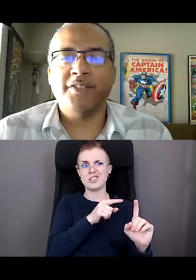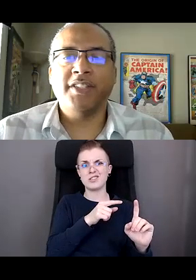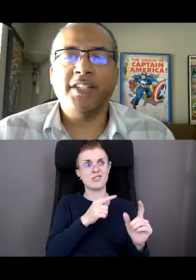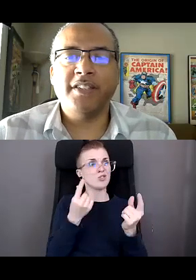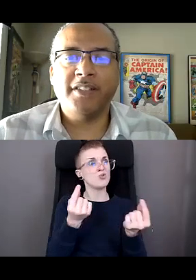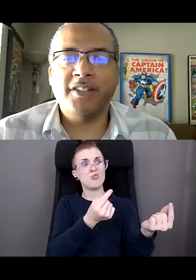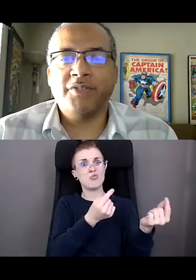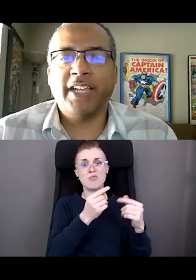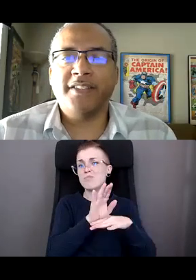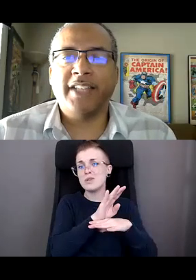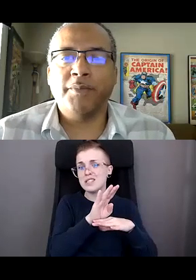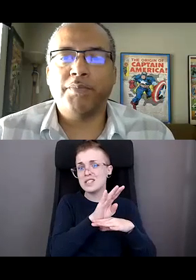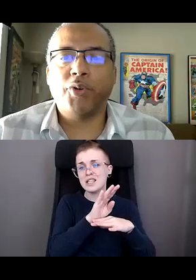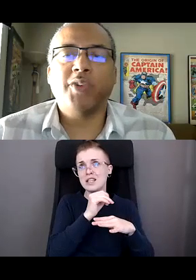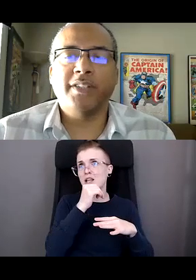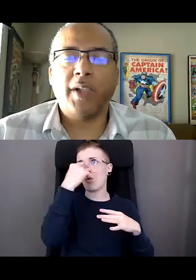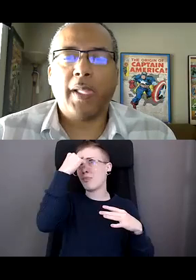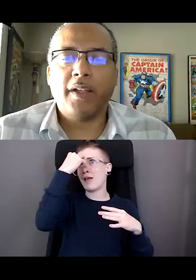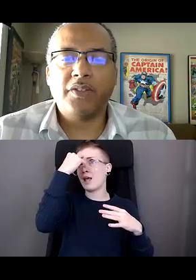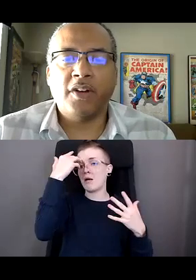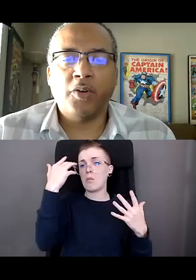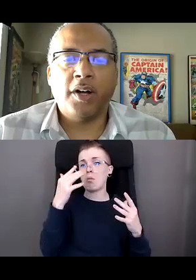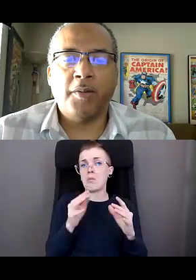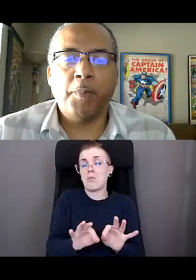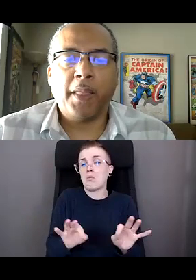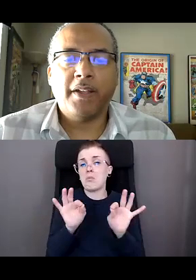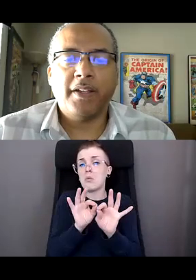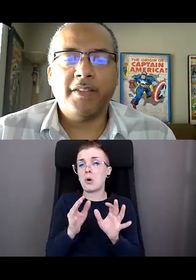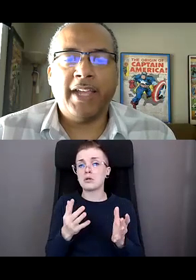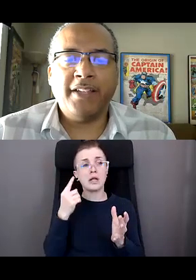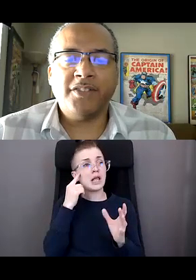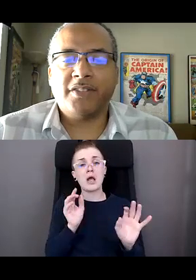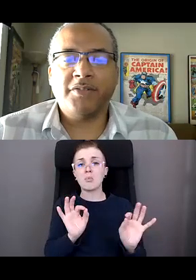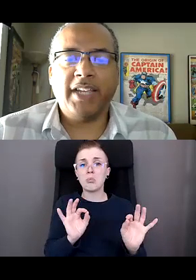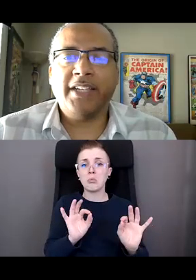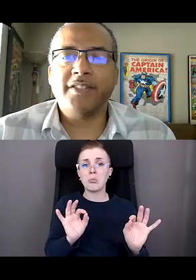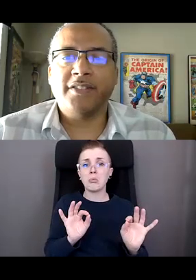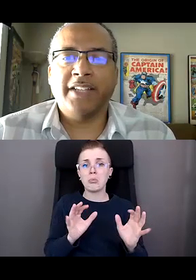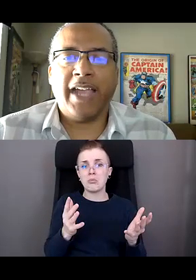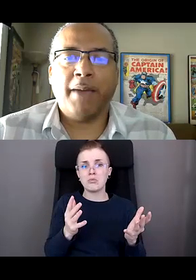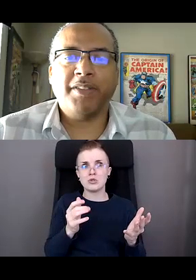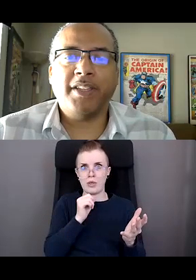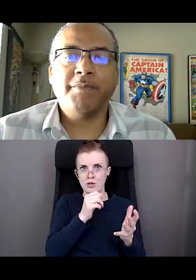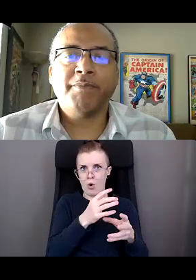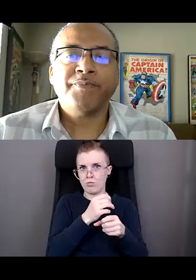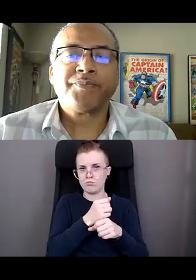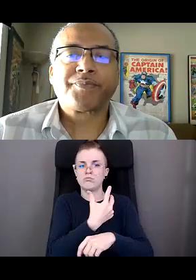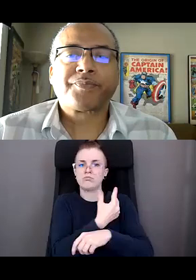they're doing. They don't think it's that important. So they just don't take it. So that's